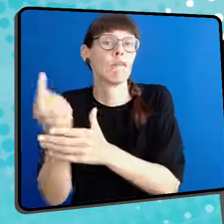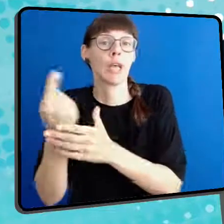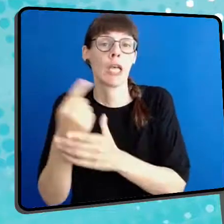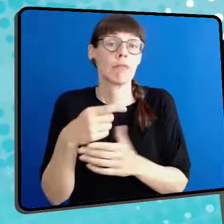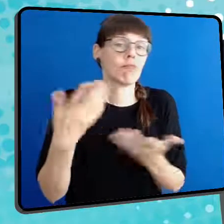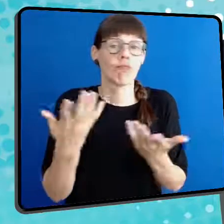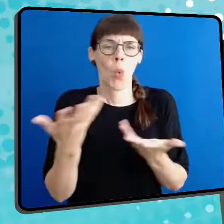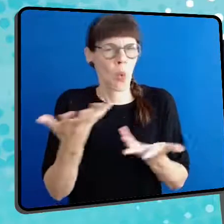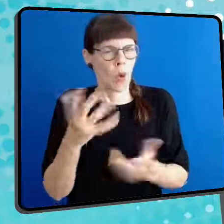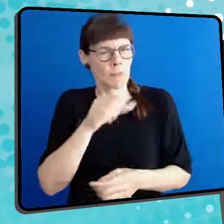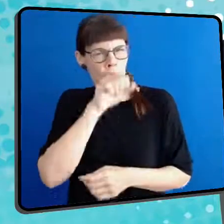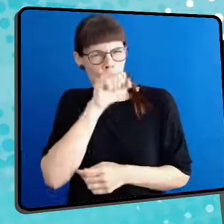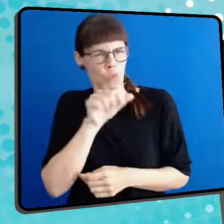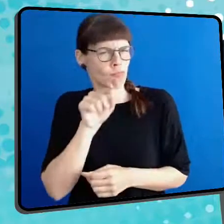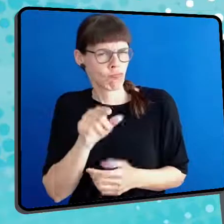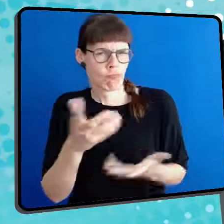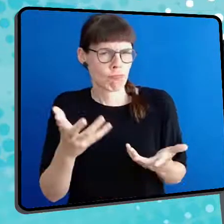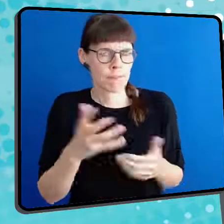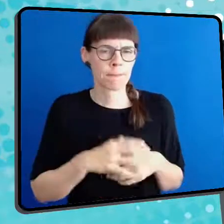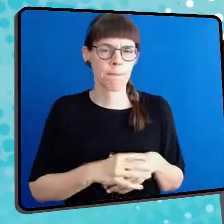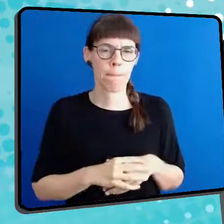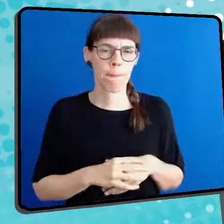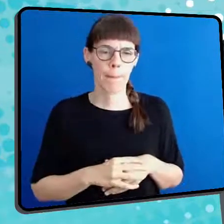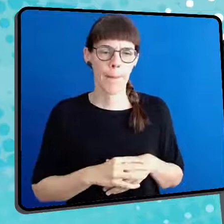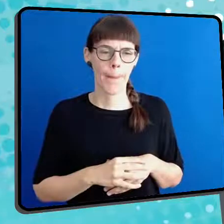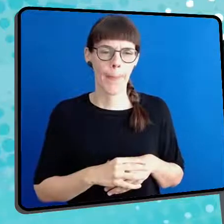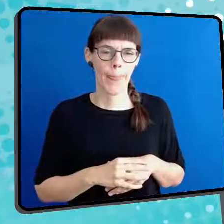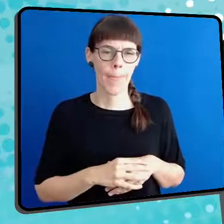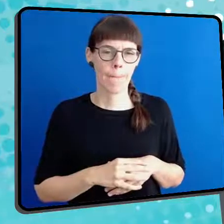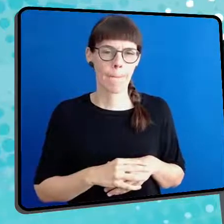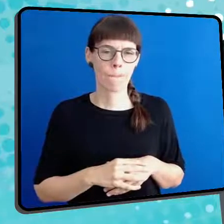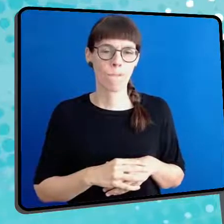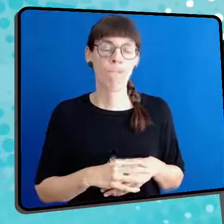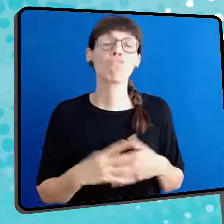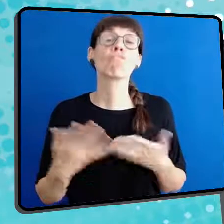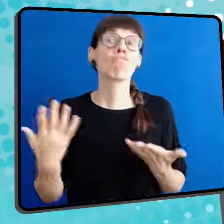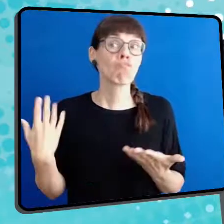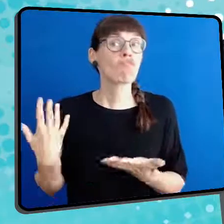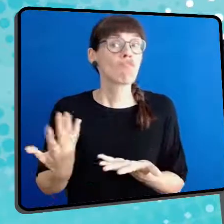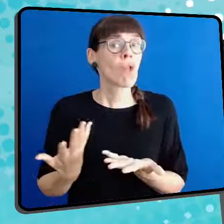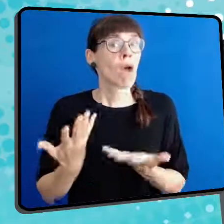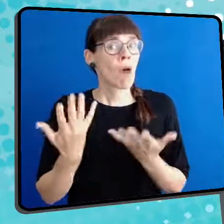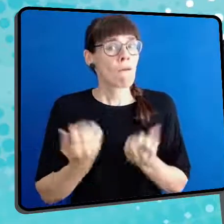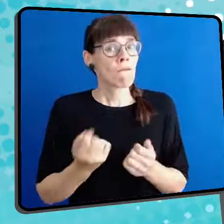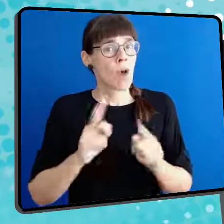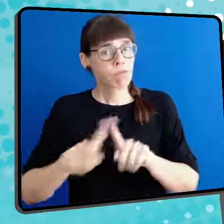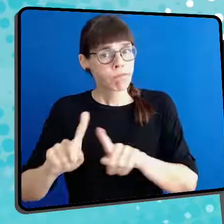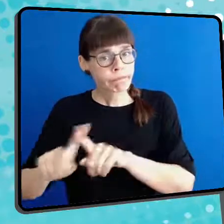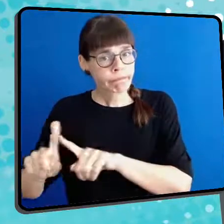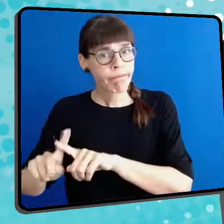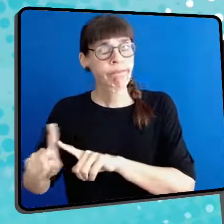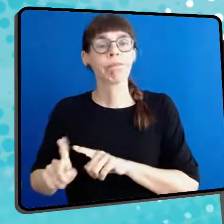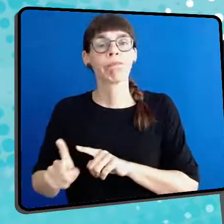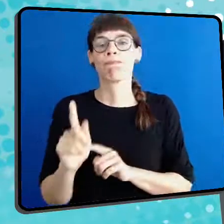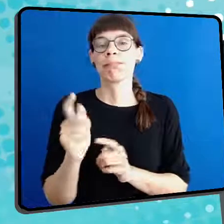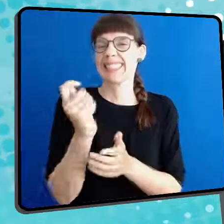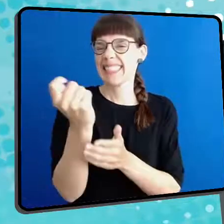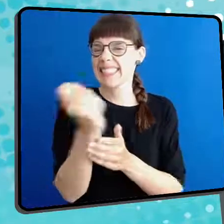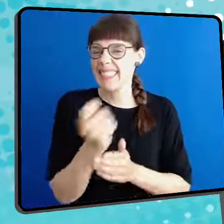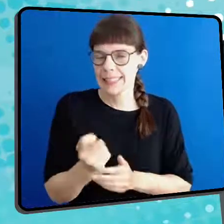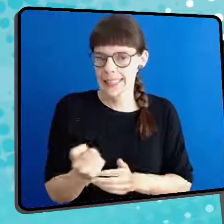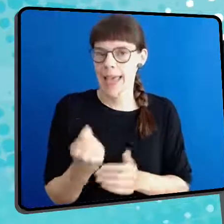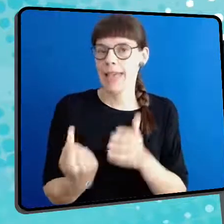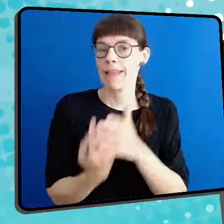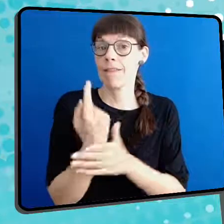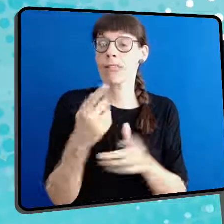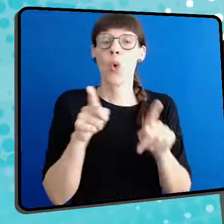I think, there are design events that I like. There are women in tech events that I